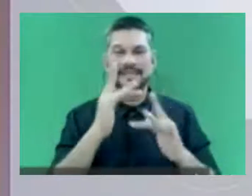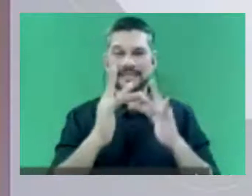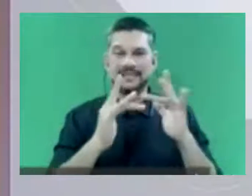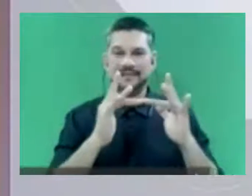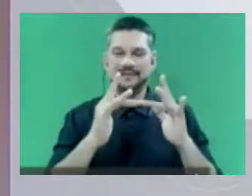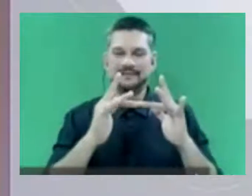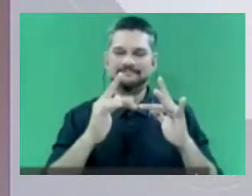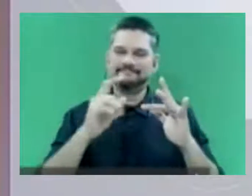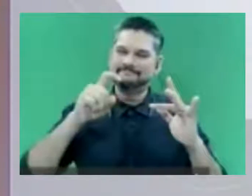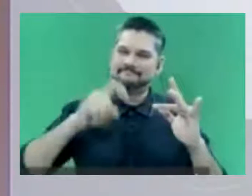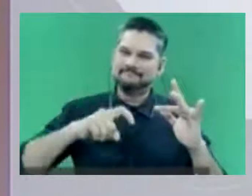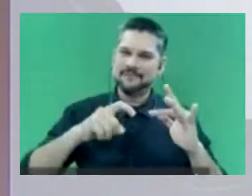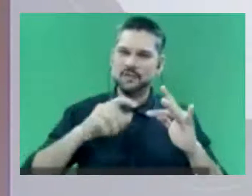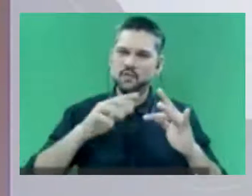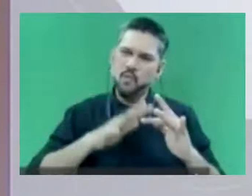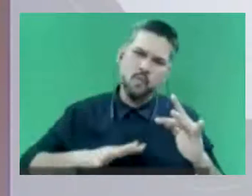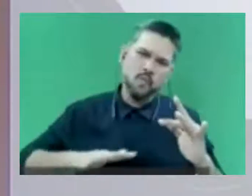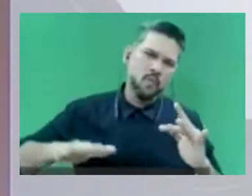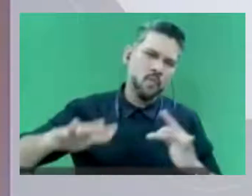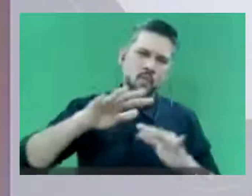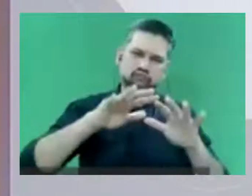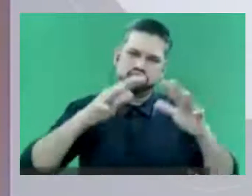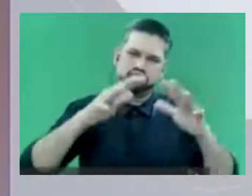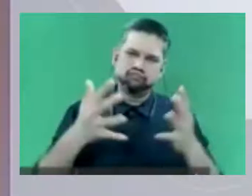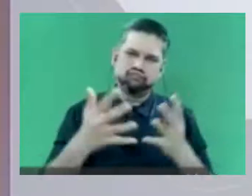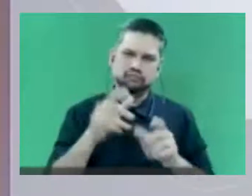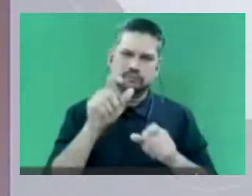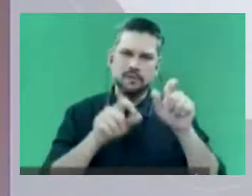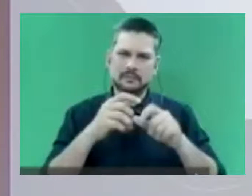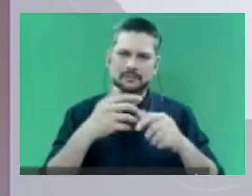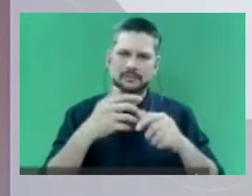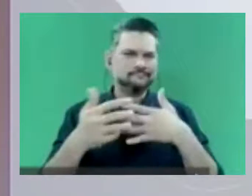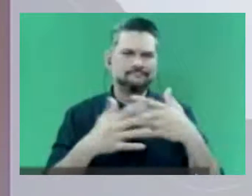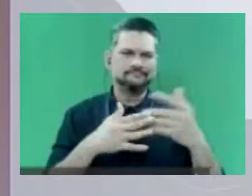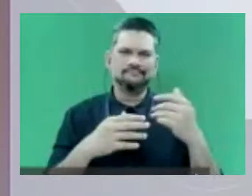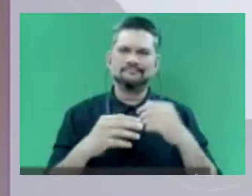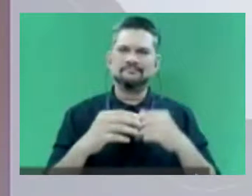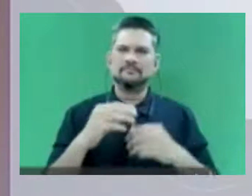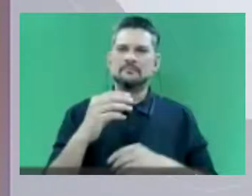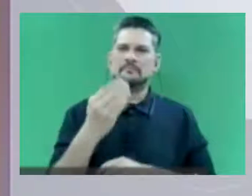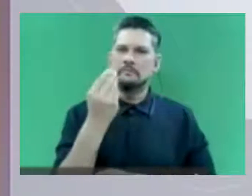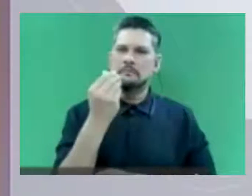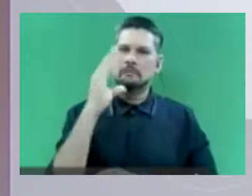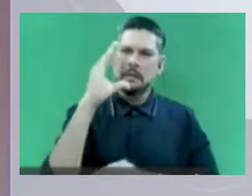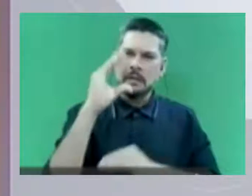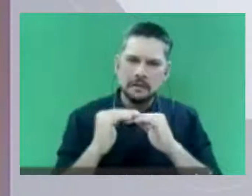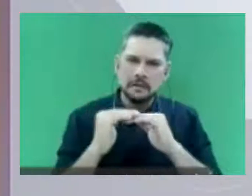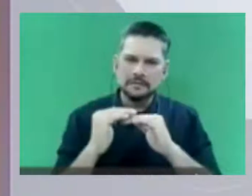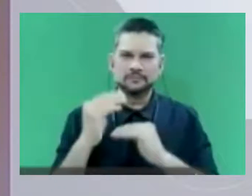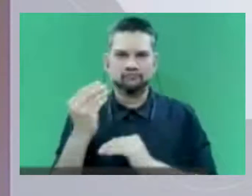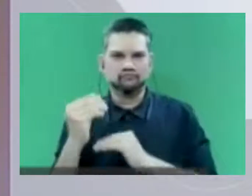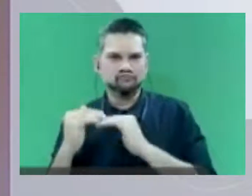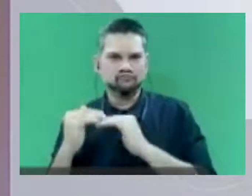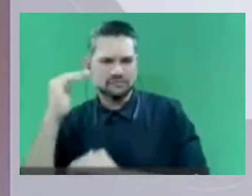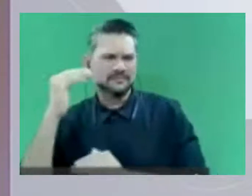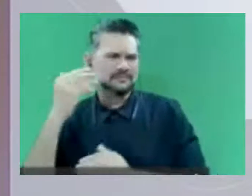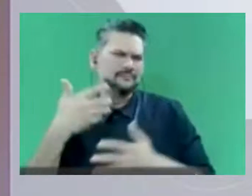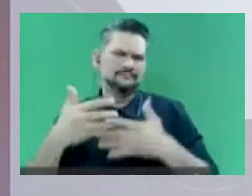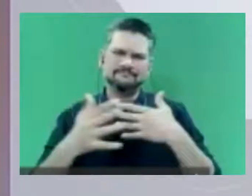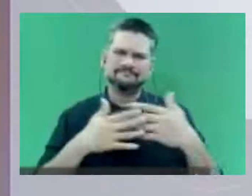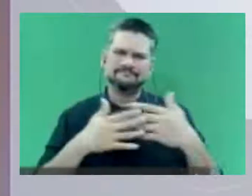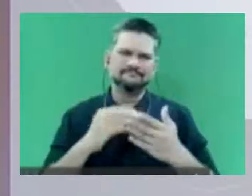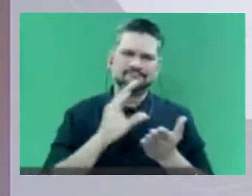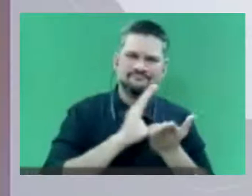this case. So by community, we mean that persons with disability, youths, rural and remote